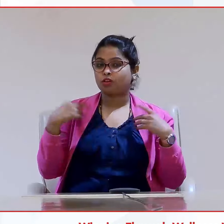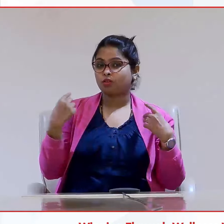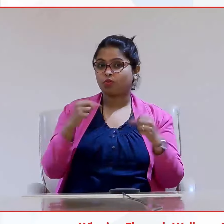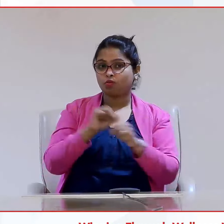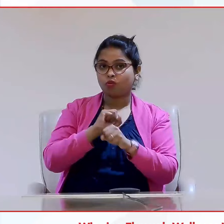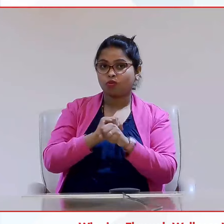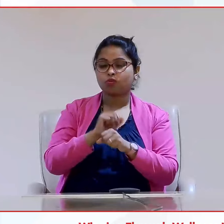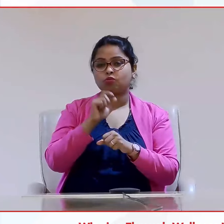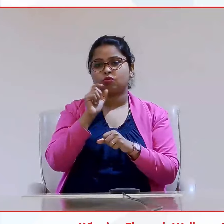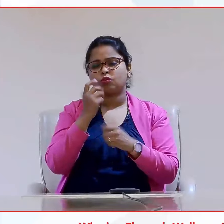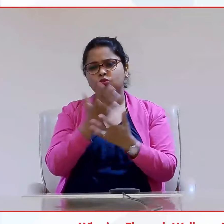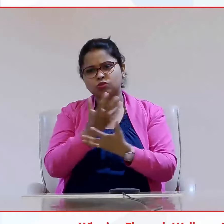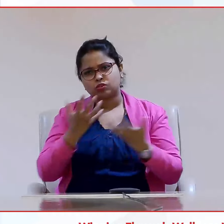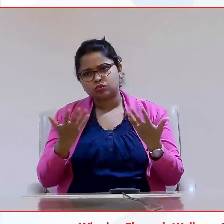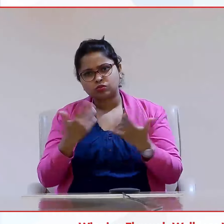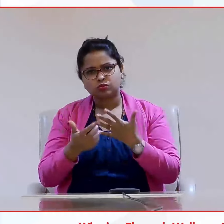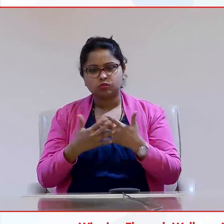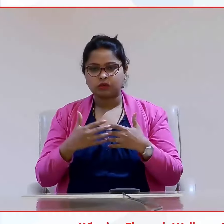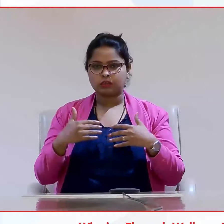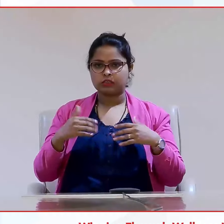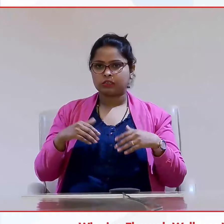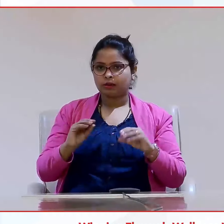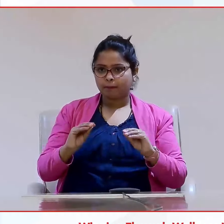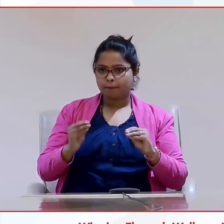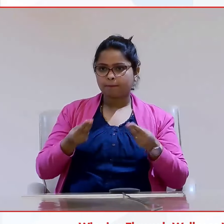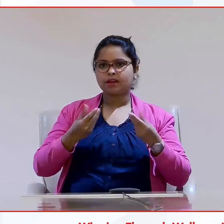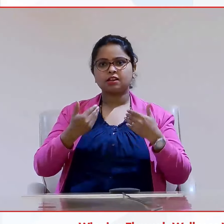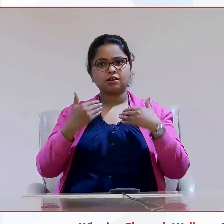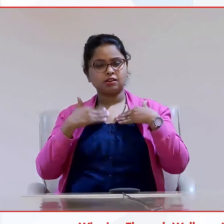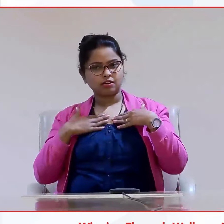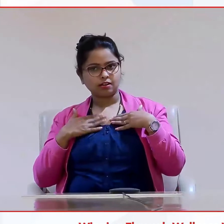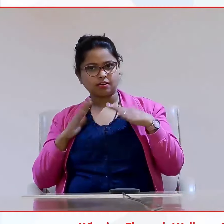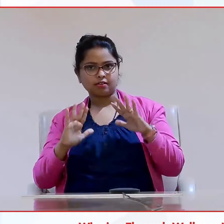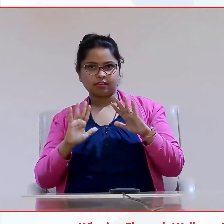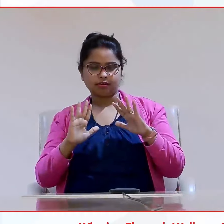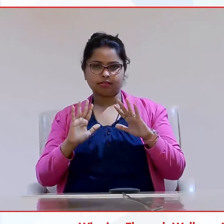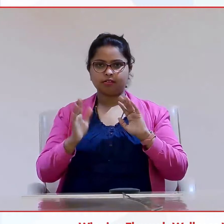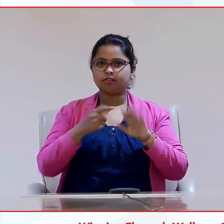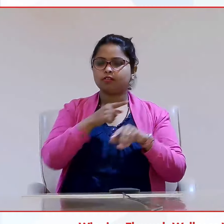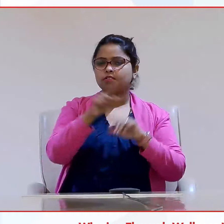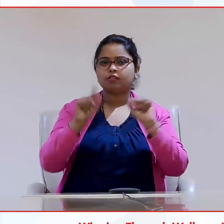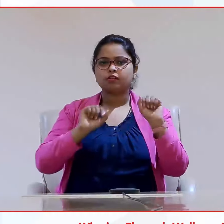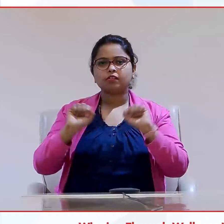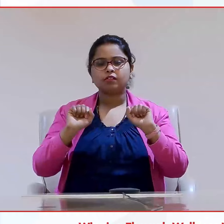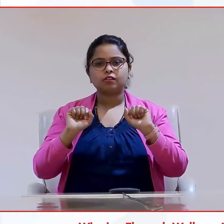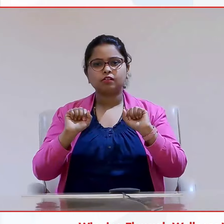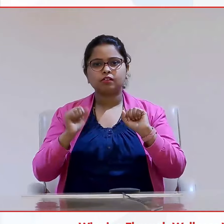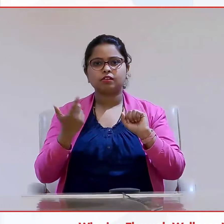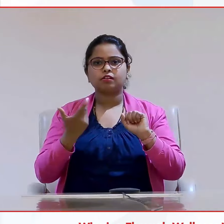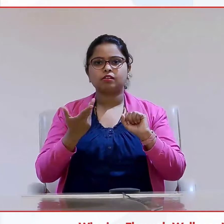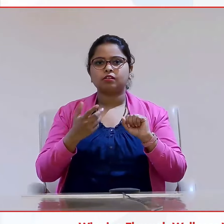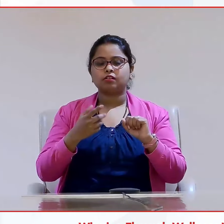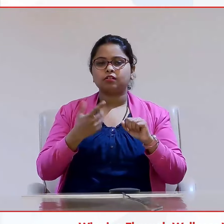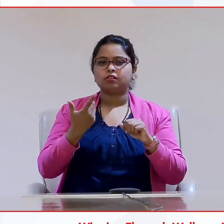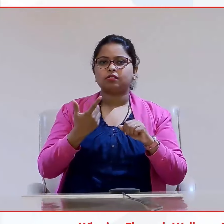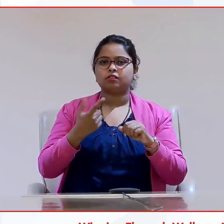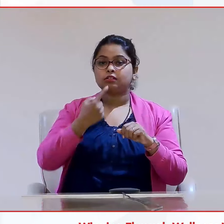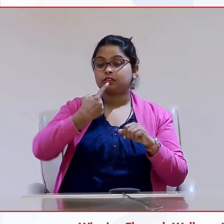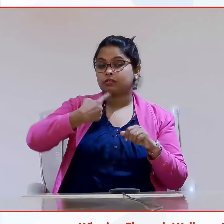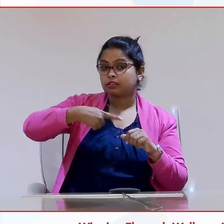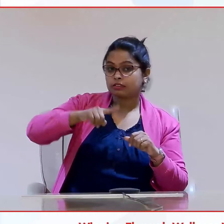towards things that we deserve. And also for jab aapko ye mehsoos ho raha hai, I would really recommend